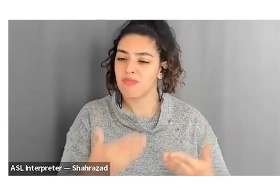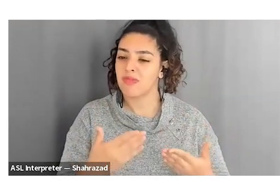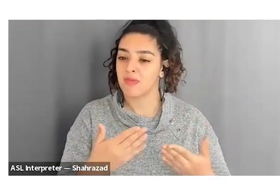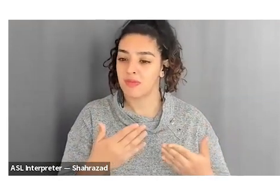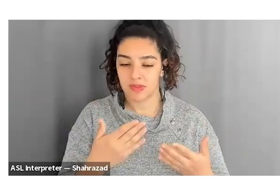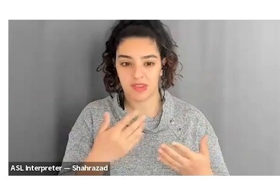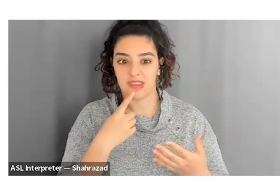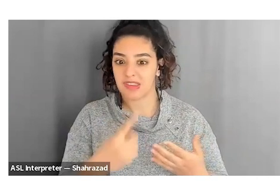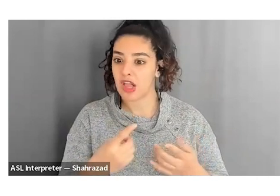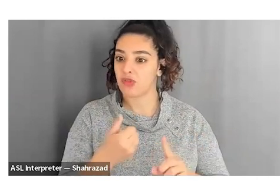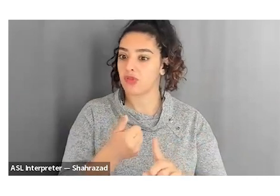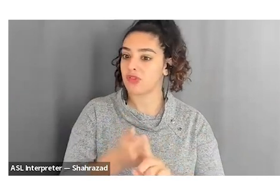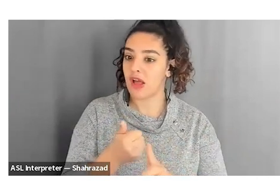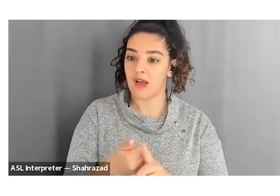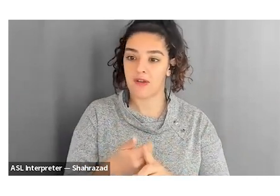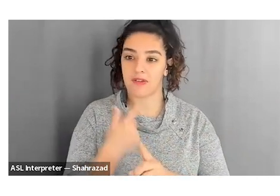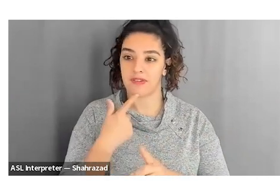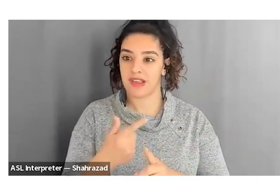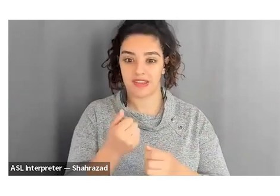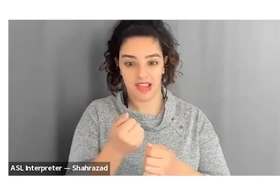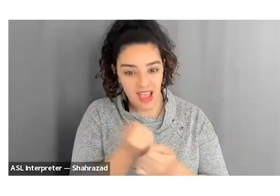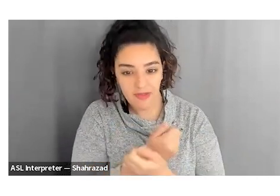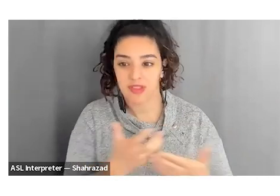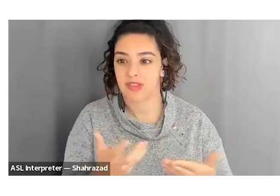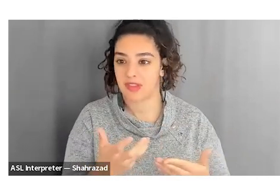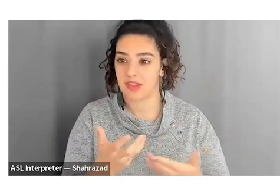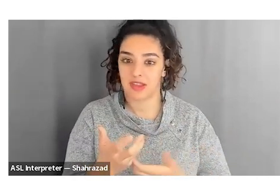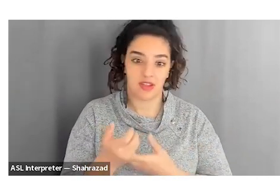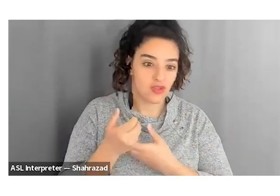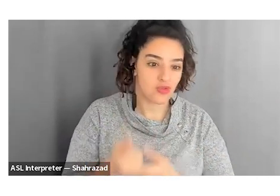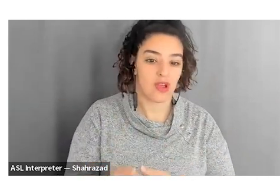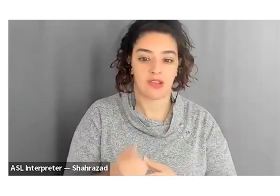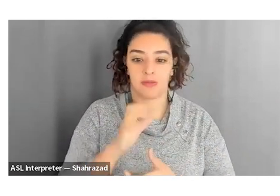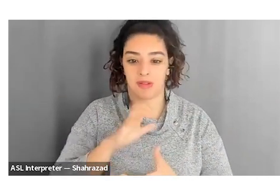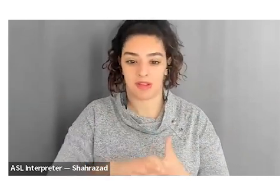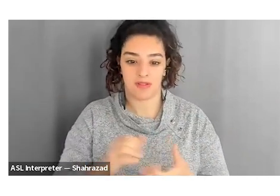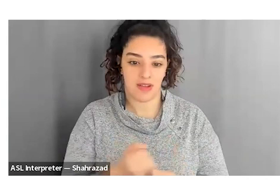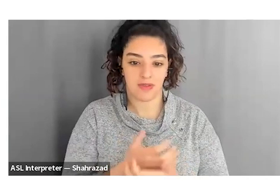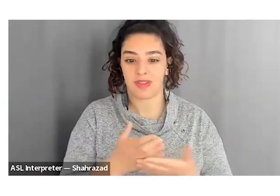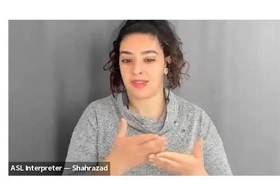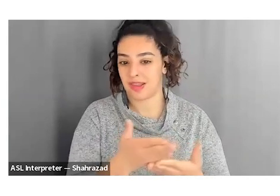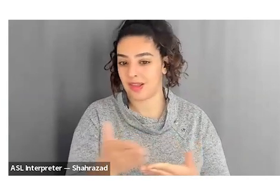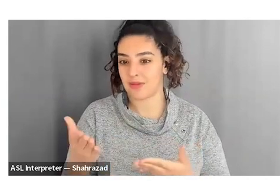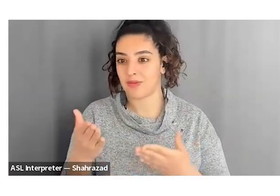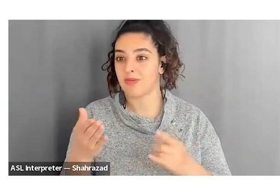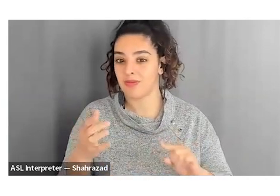other, everything that you touch. Trust me, or elevate your energy, or elevate our existence. It doesn't mean that